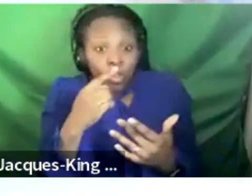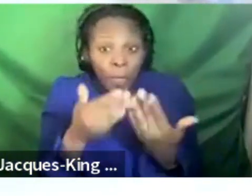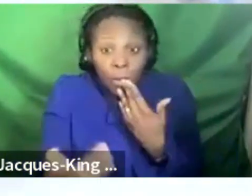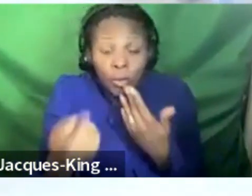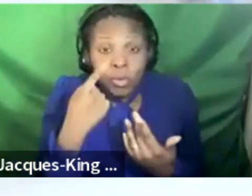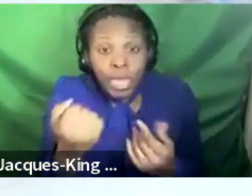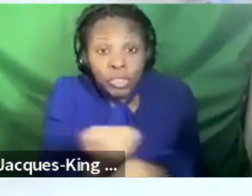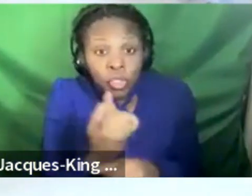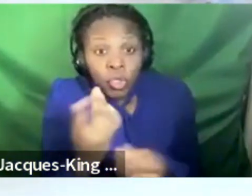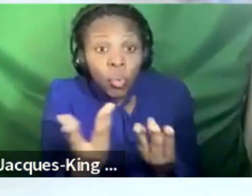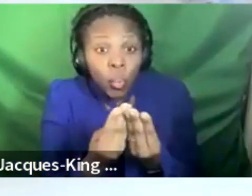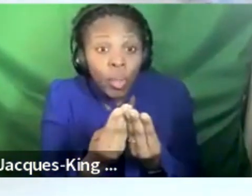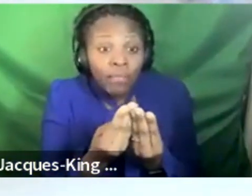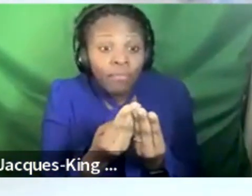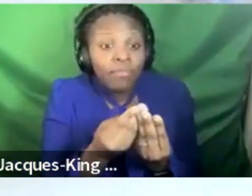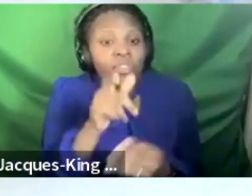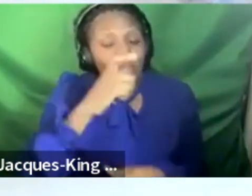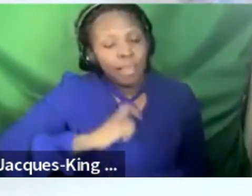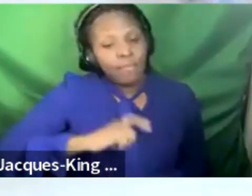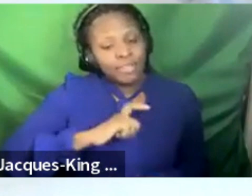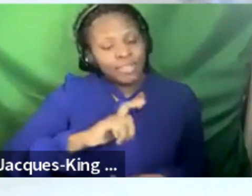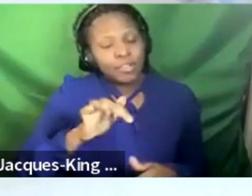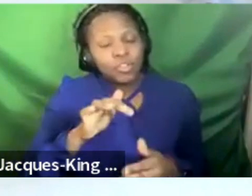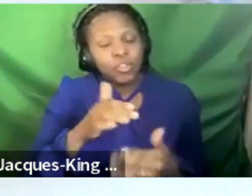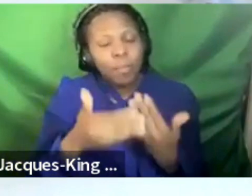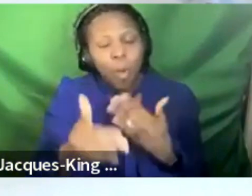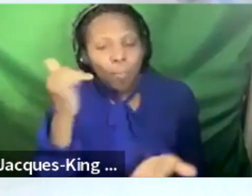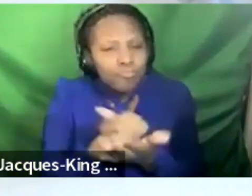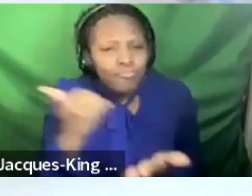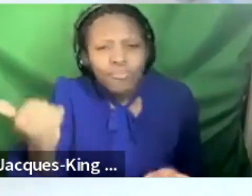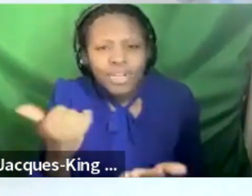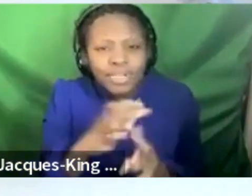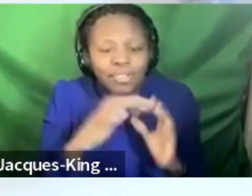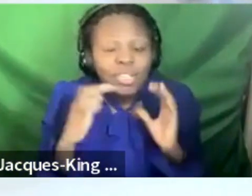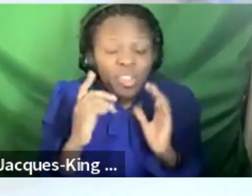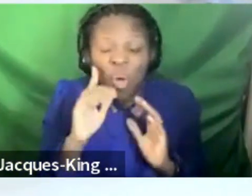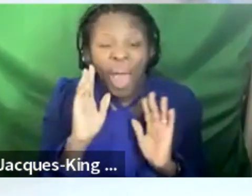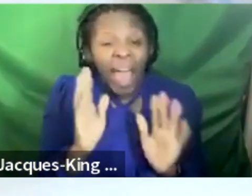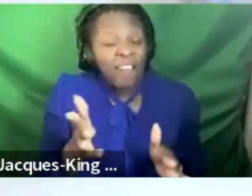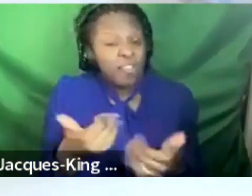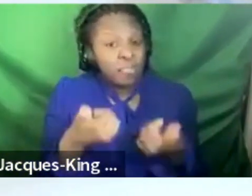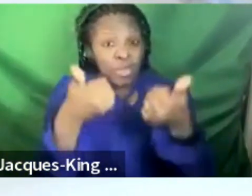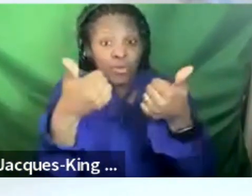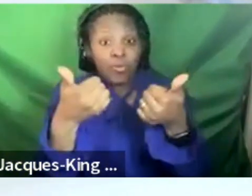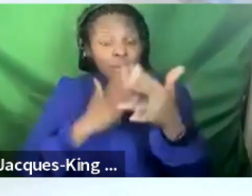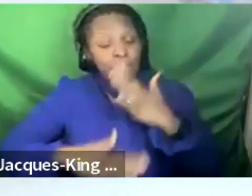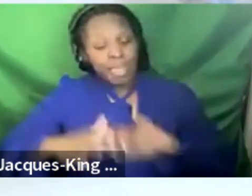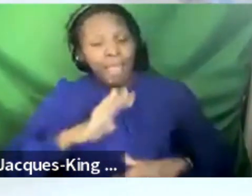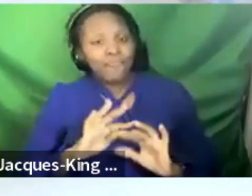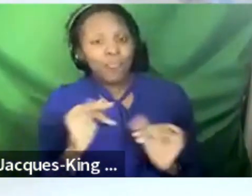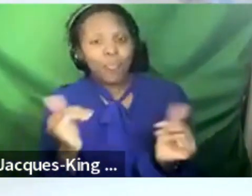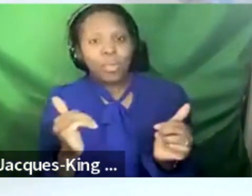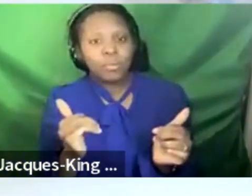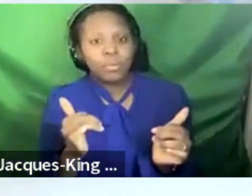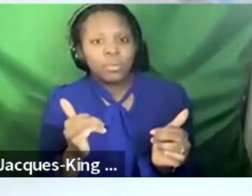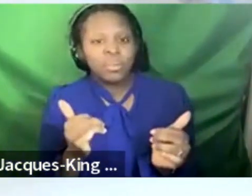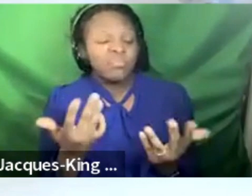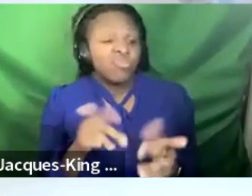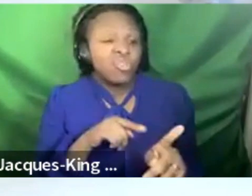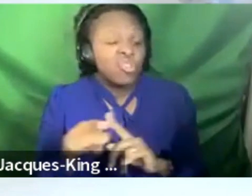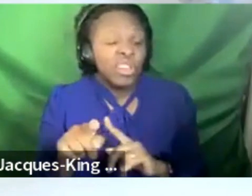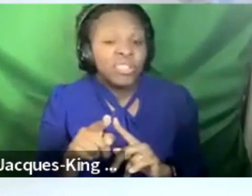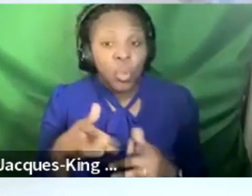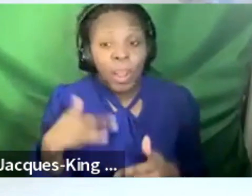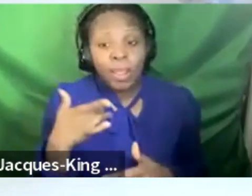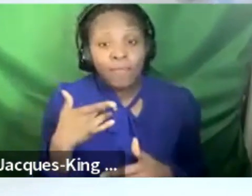brilliantly Shakespearean it is. They don't have to, they don't have to be well behaved. They just have to be trying to live